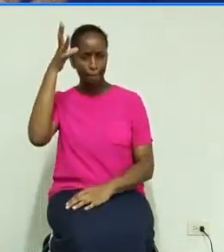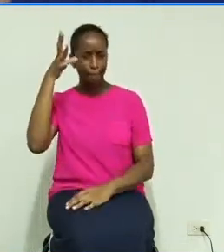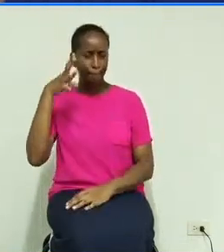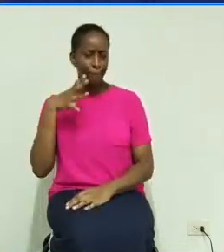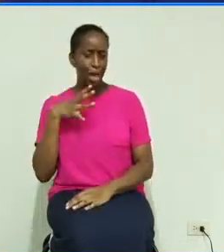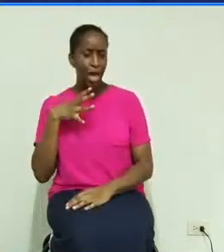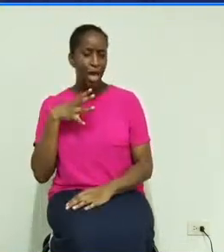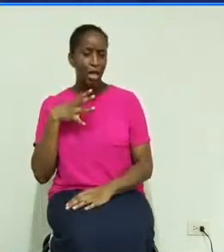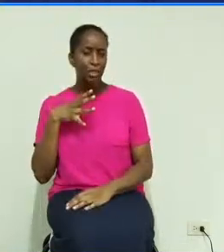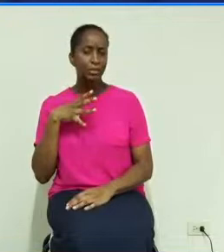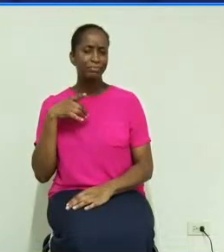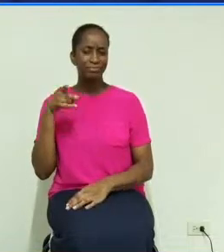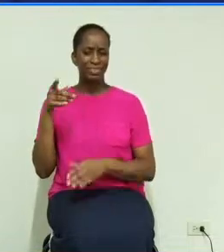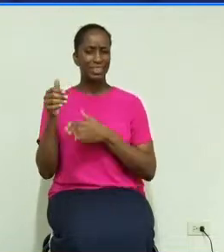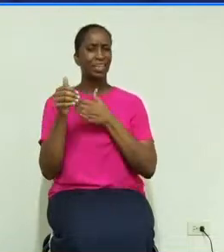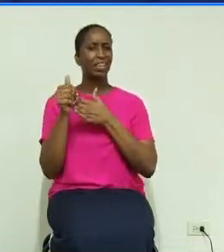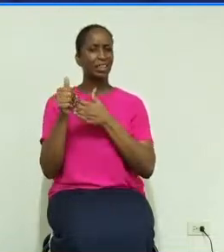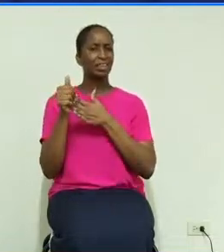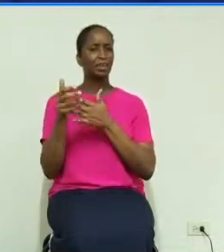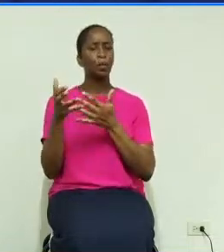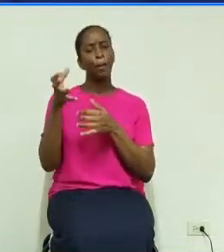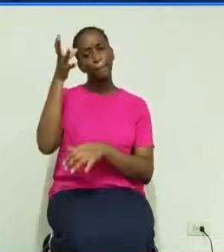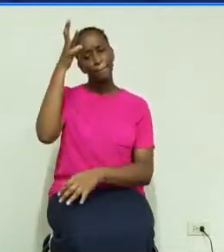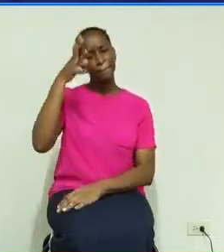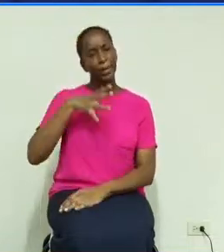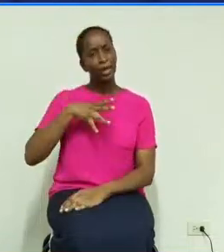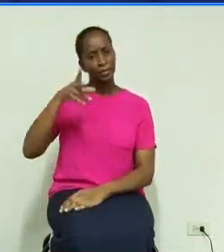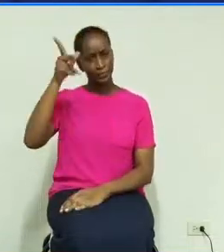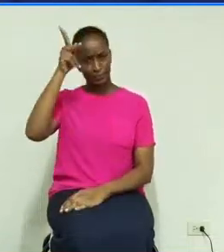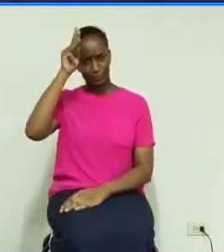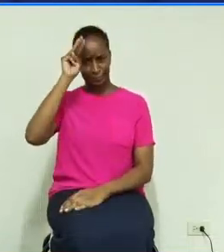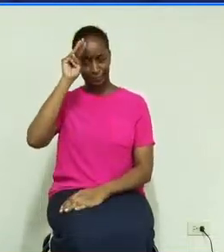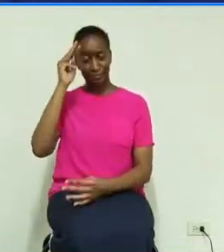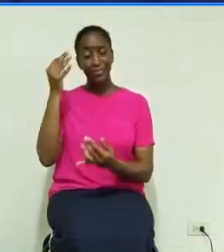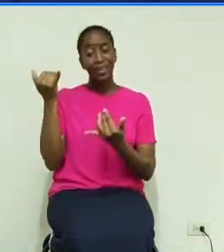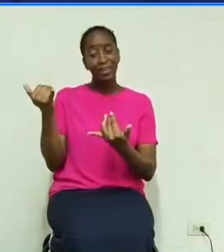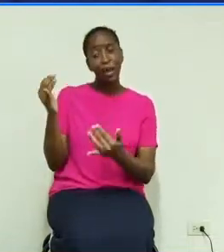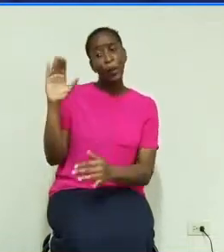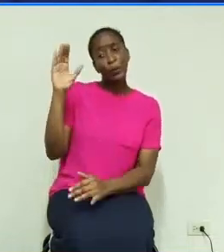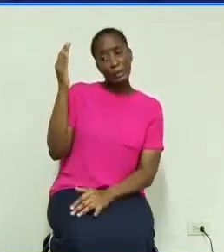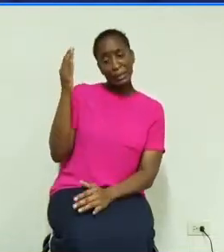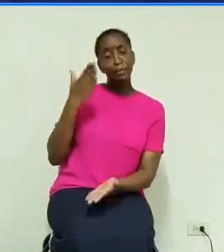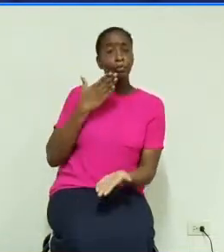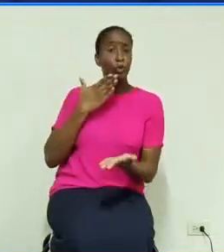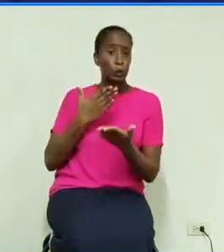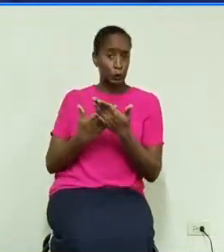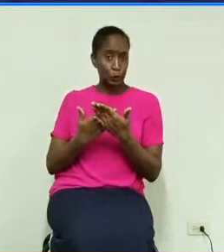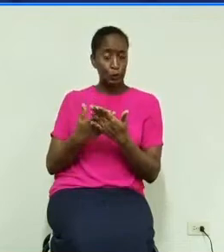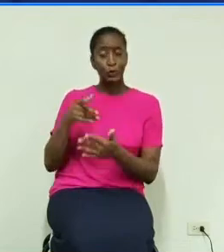good. But again, how do we systematically, consciously put things in place